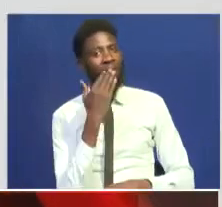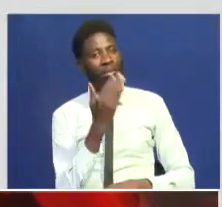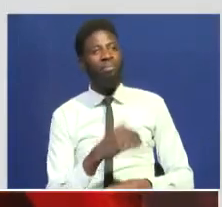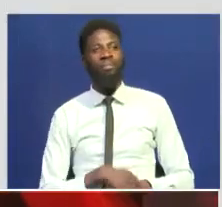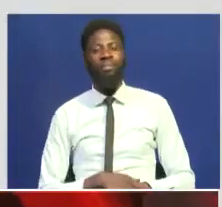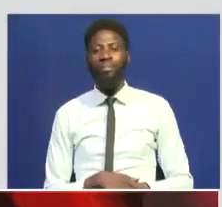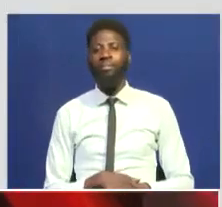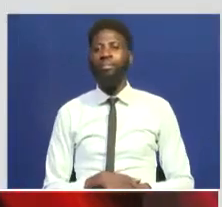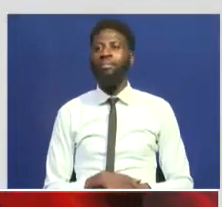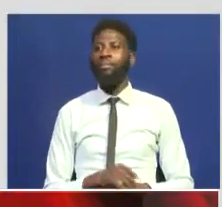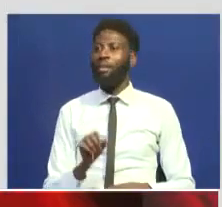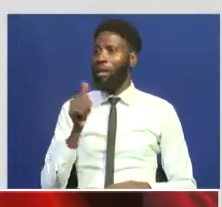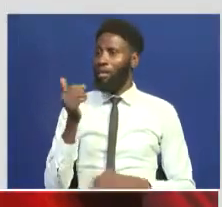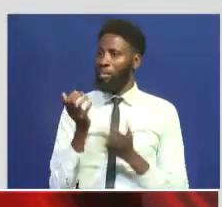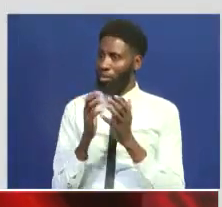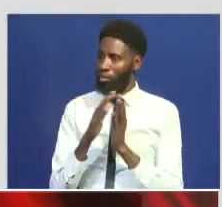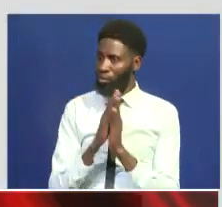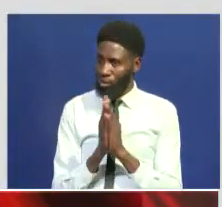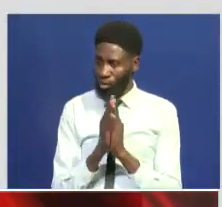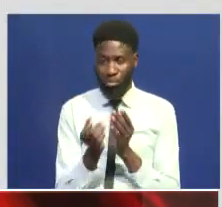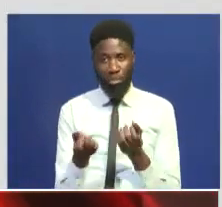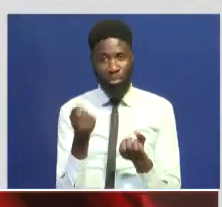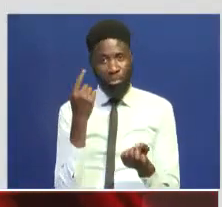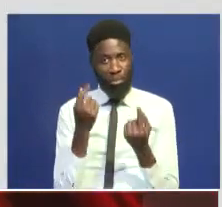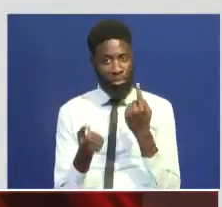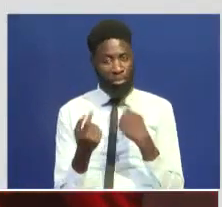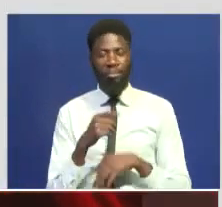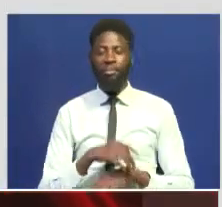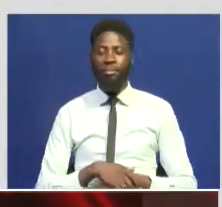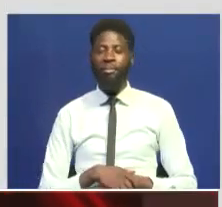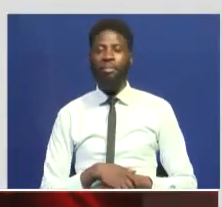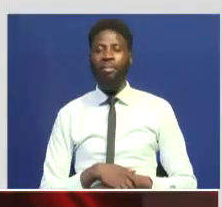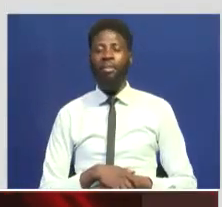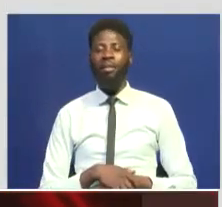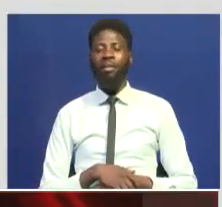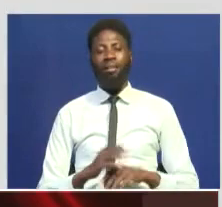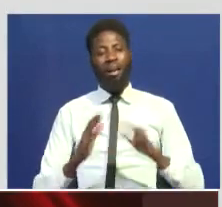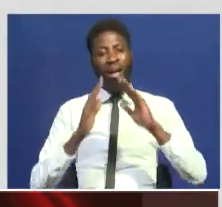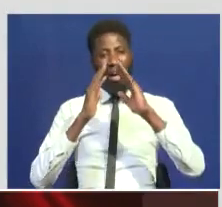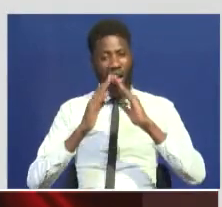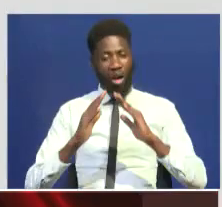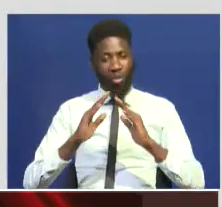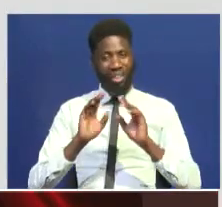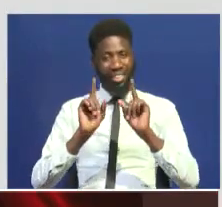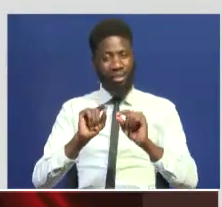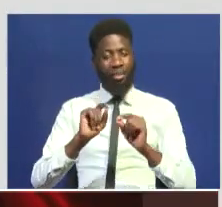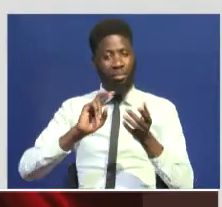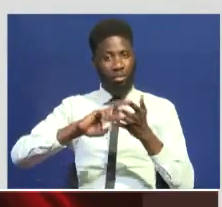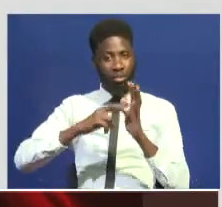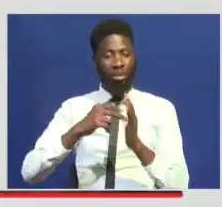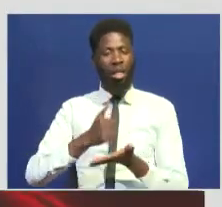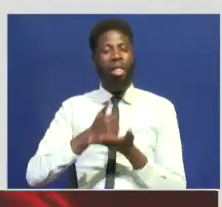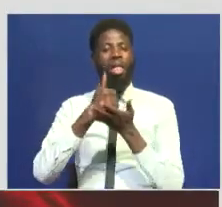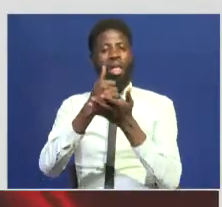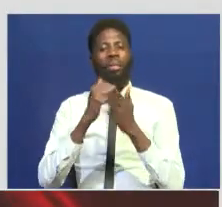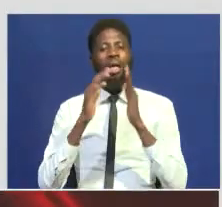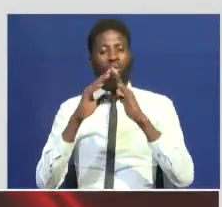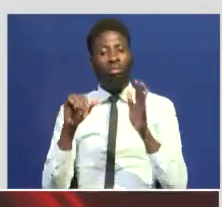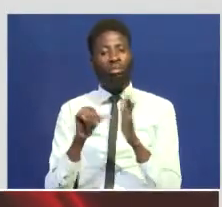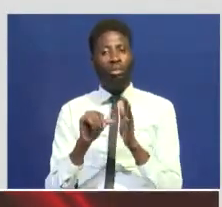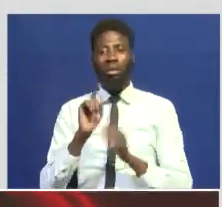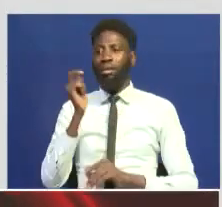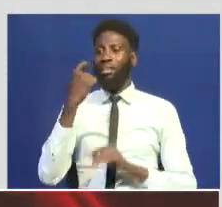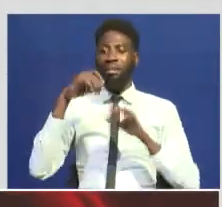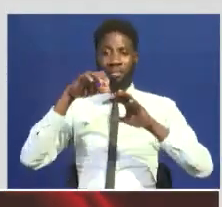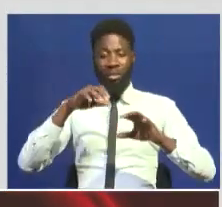Looking at other business stories that unlocking green affordable housing projects will solve the housing crisis in the Kenyan market. This was a message